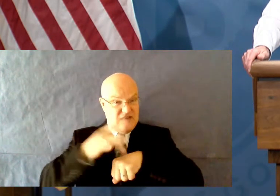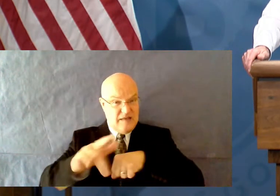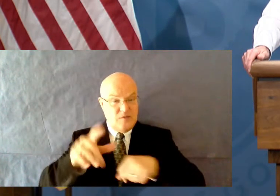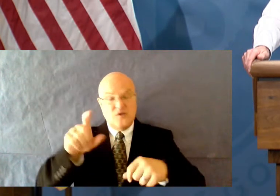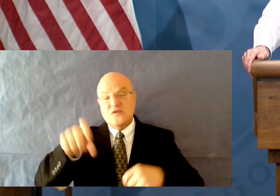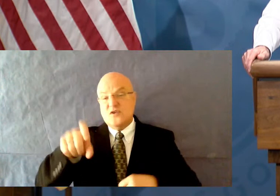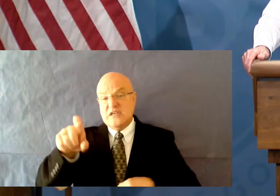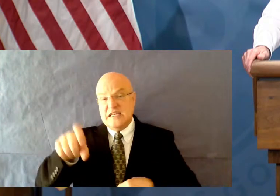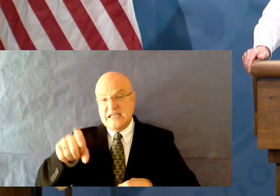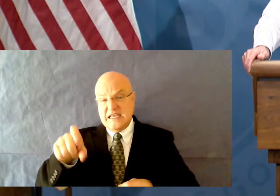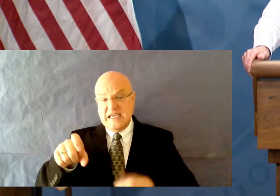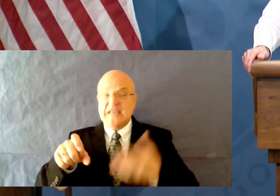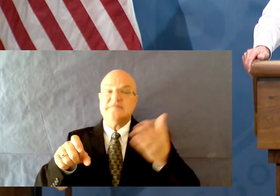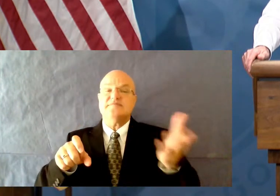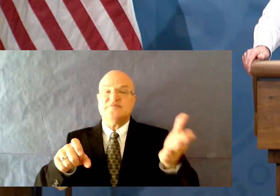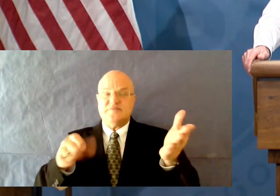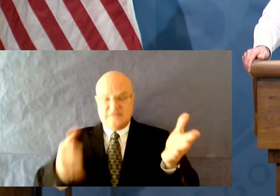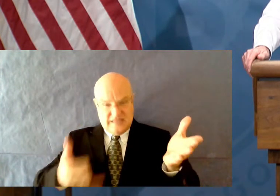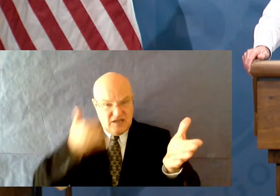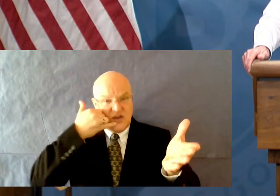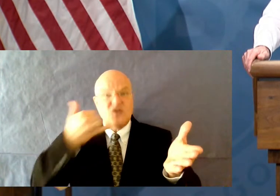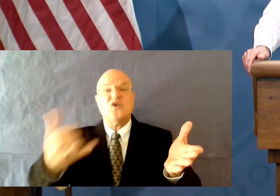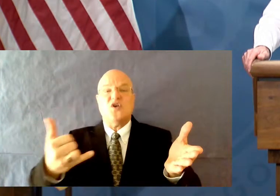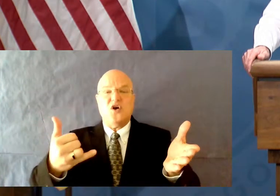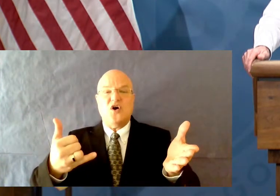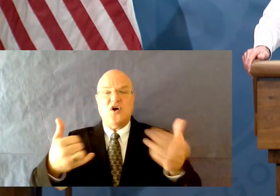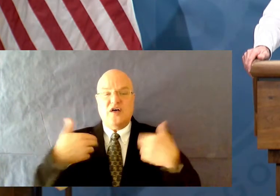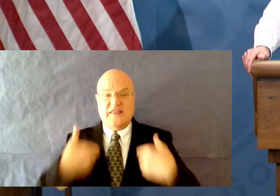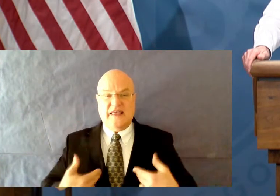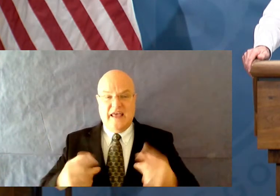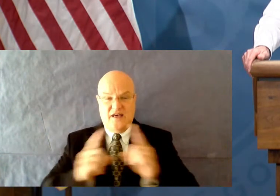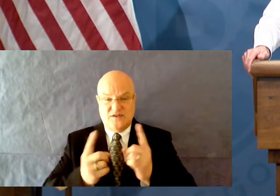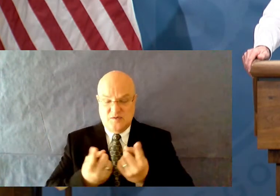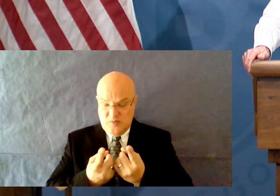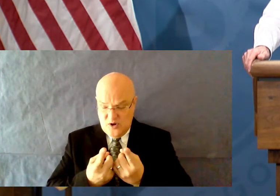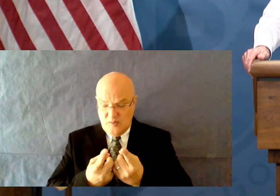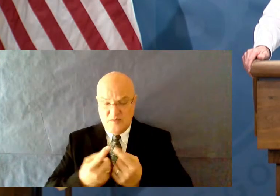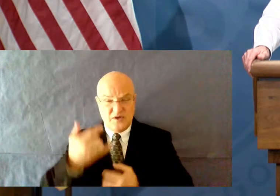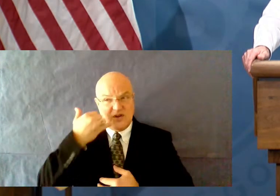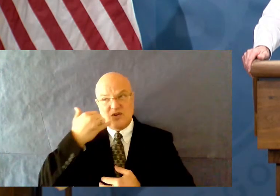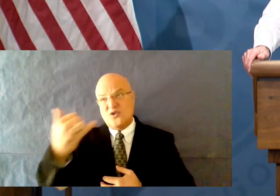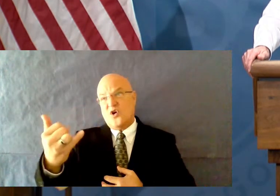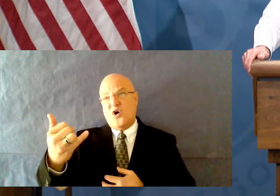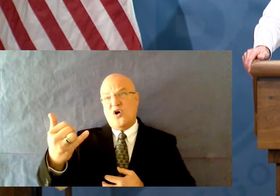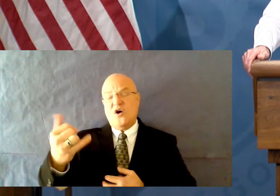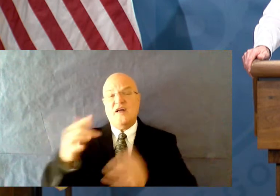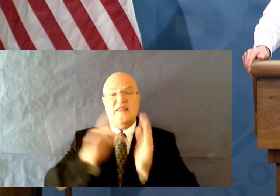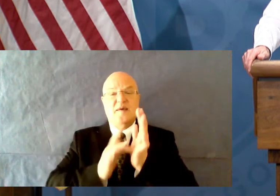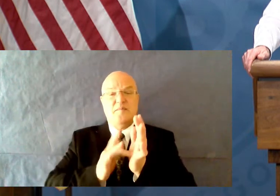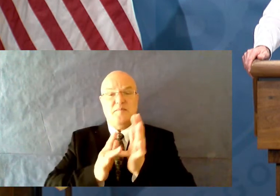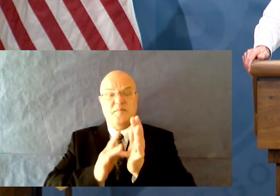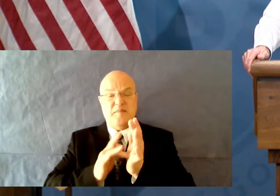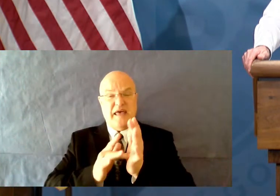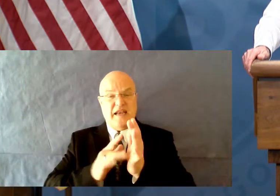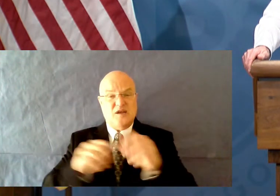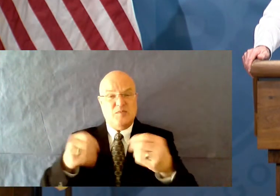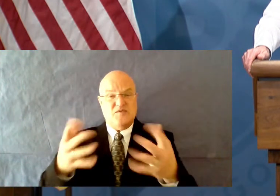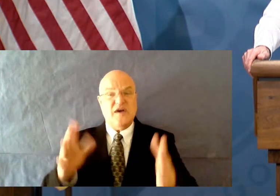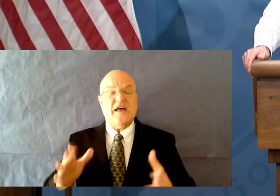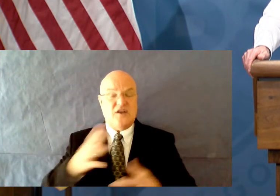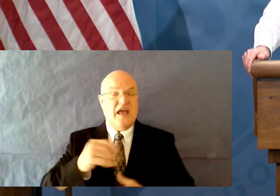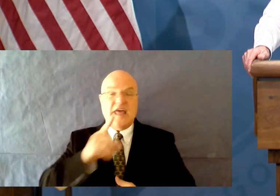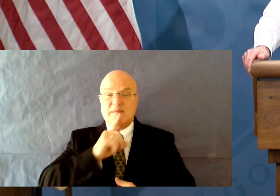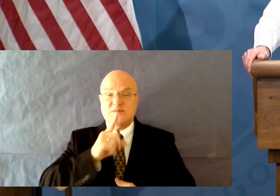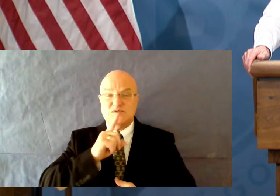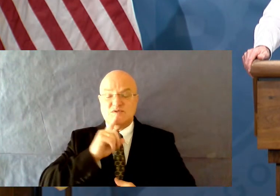it, they can call their health department, they can call their medical provider, and I'm sure that they